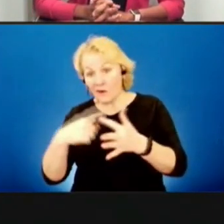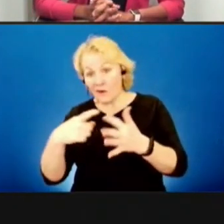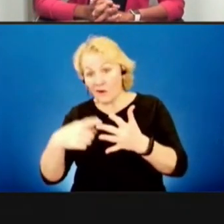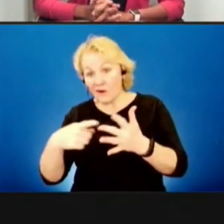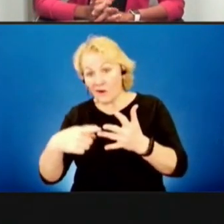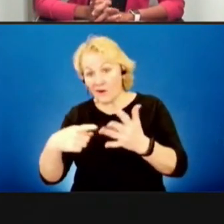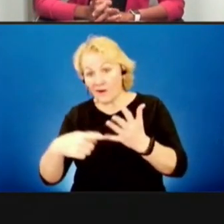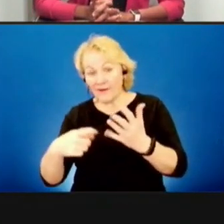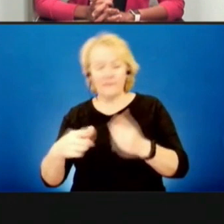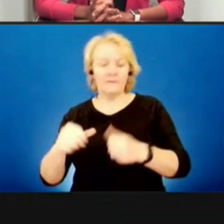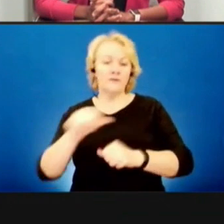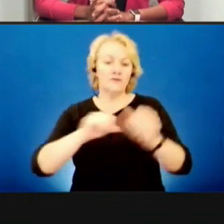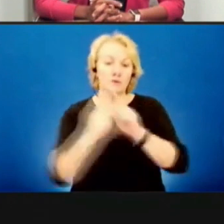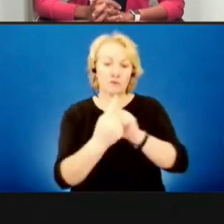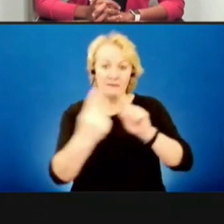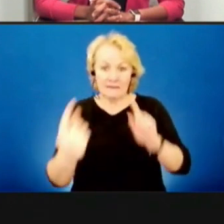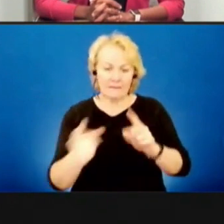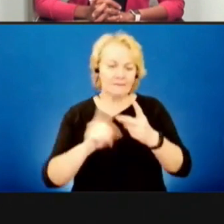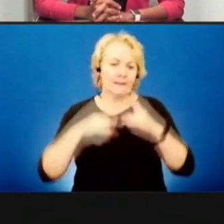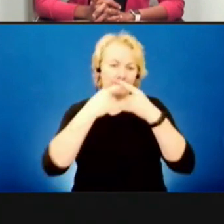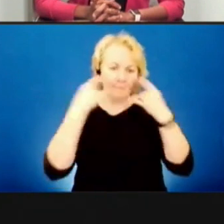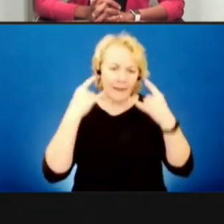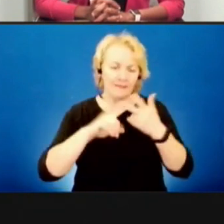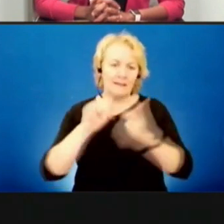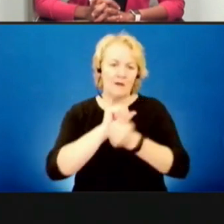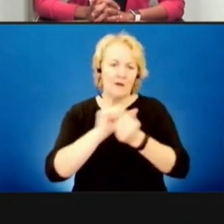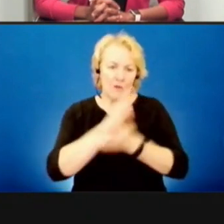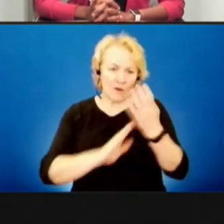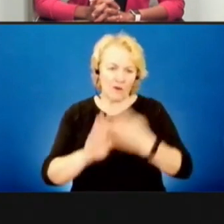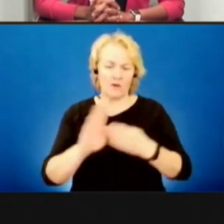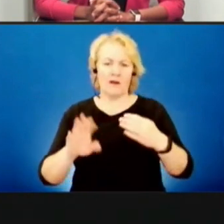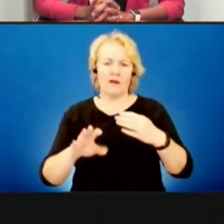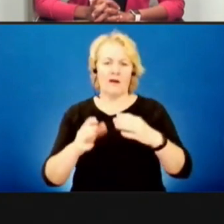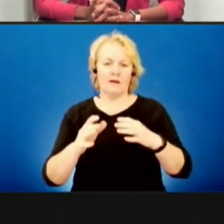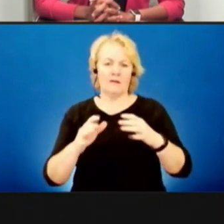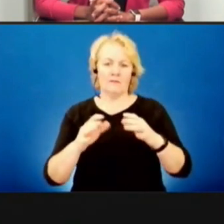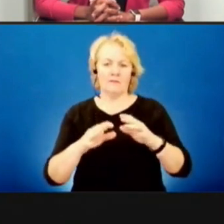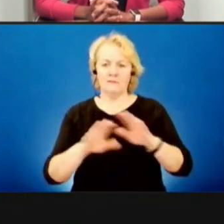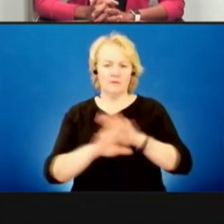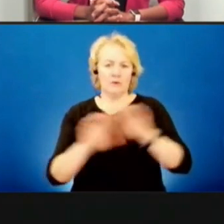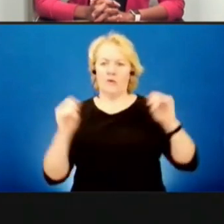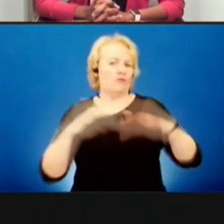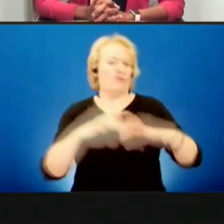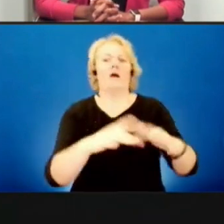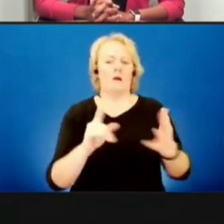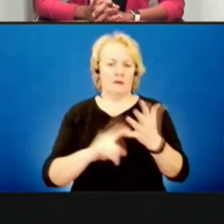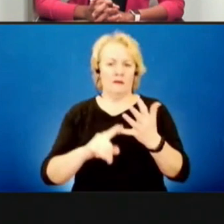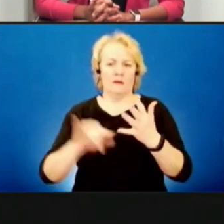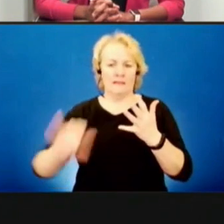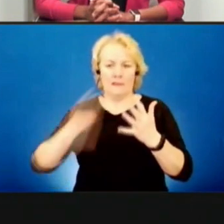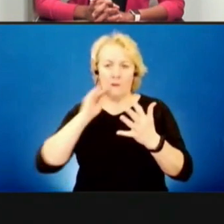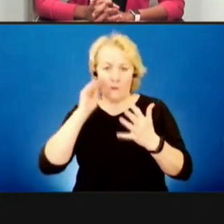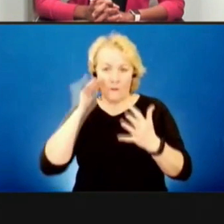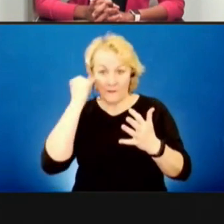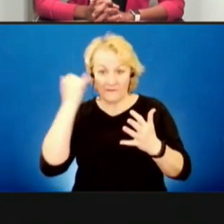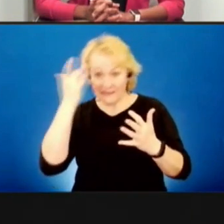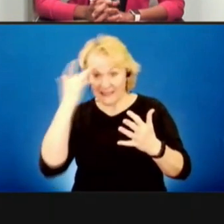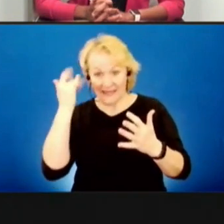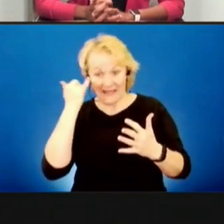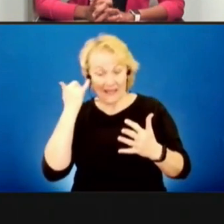social distancing, mask wearing, hand washing, and avoiding crowds, staying home when they're sick, that's going to